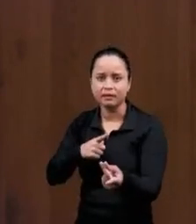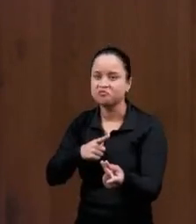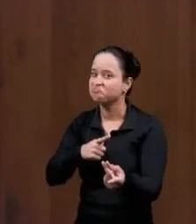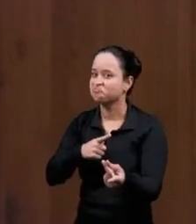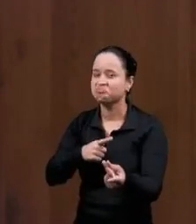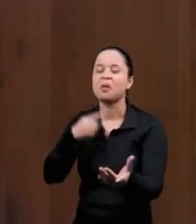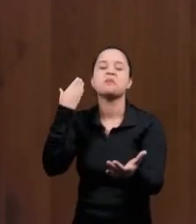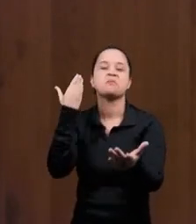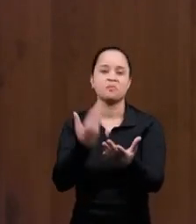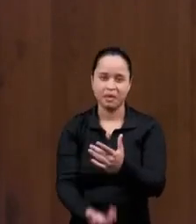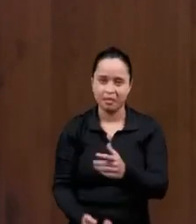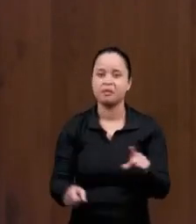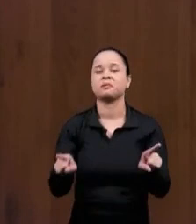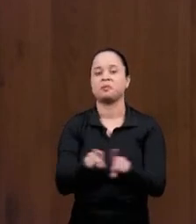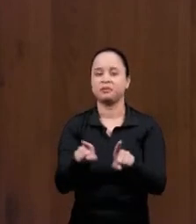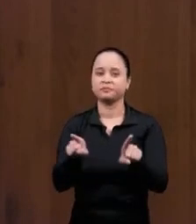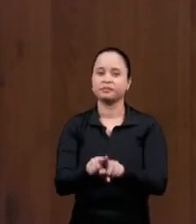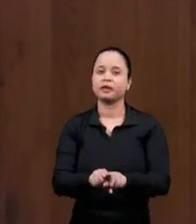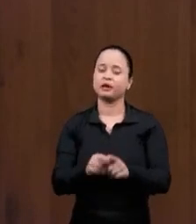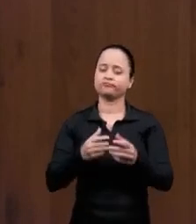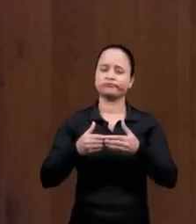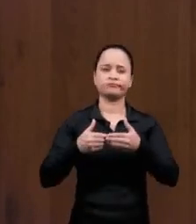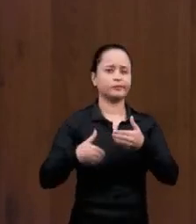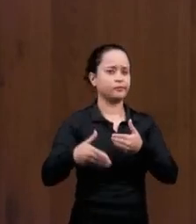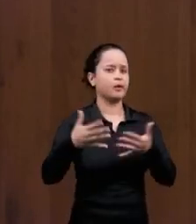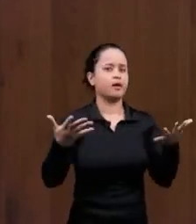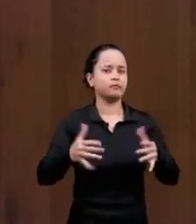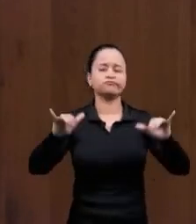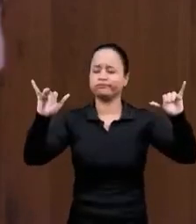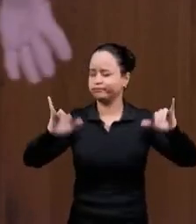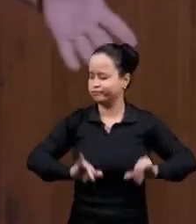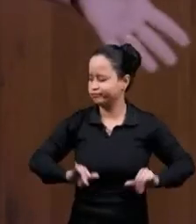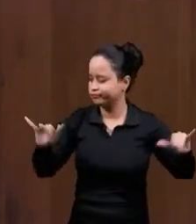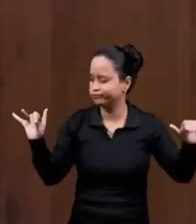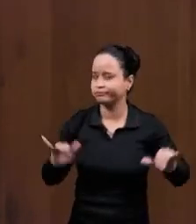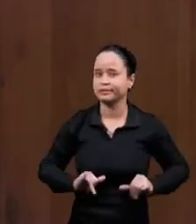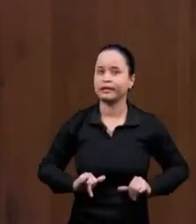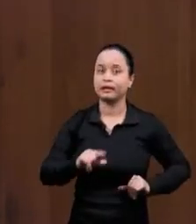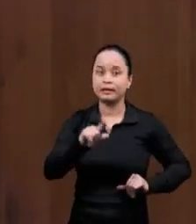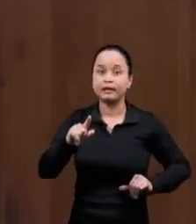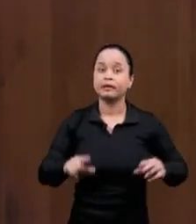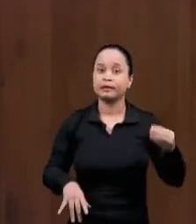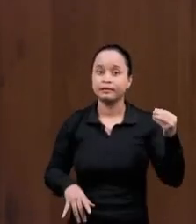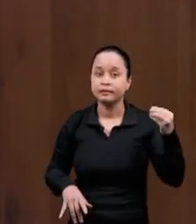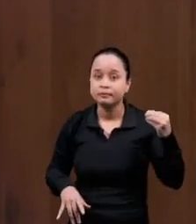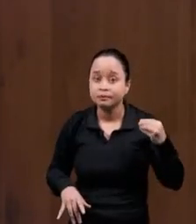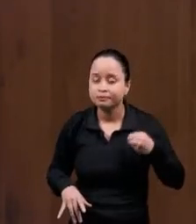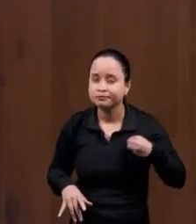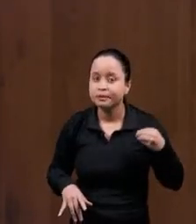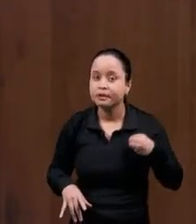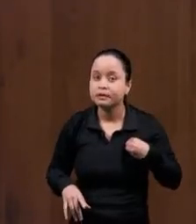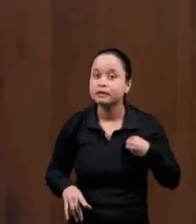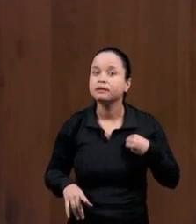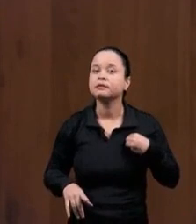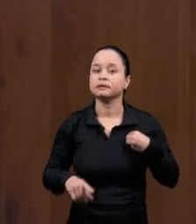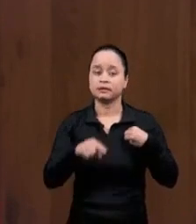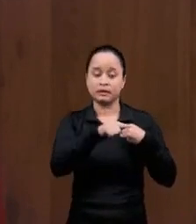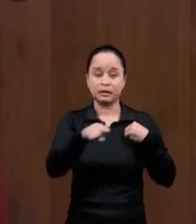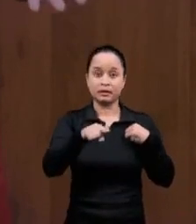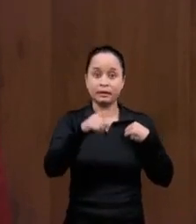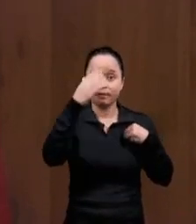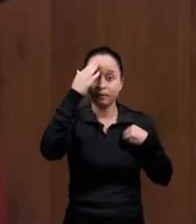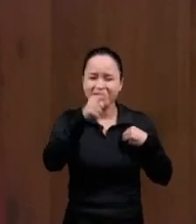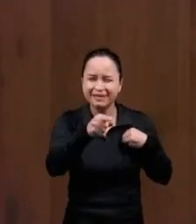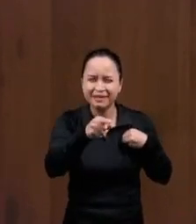life. And because of that, all of the suffering started. Do you know that because of sin, there